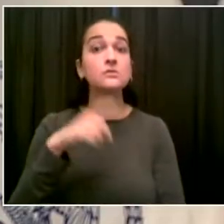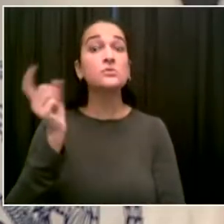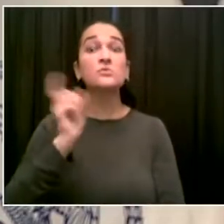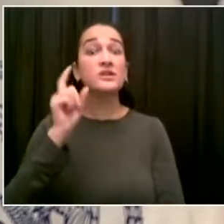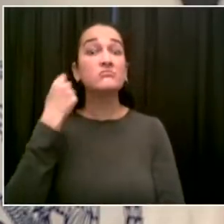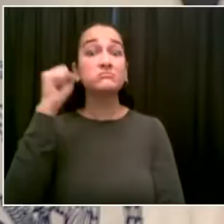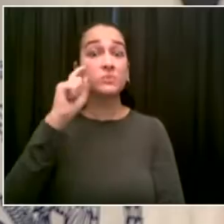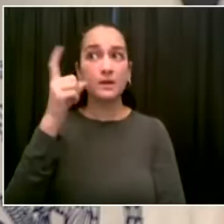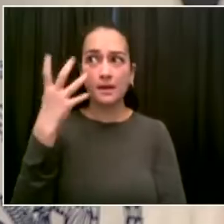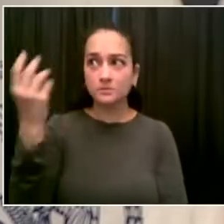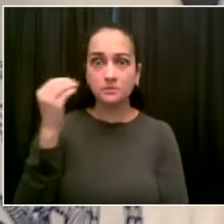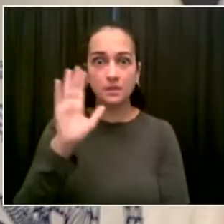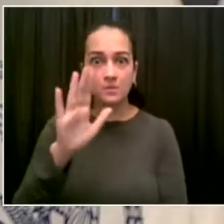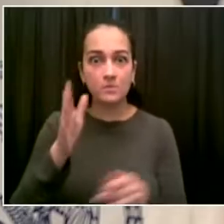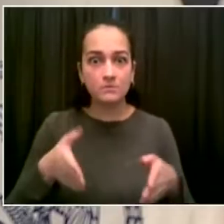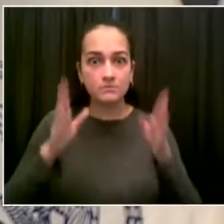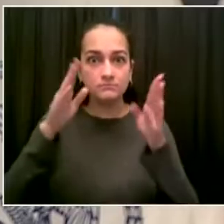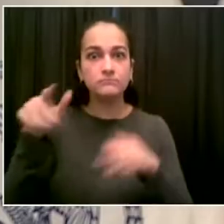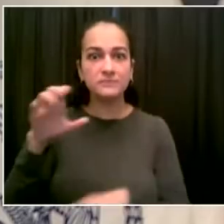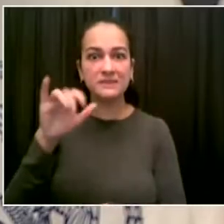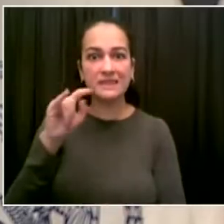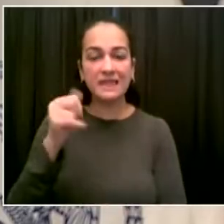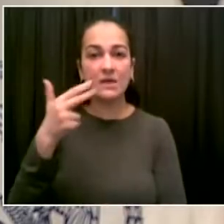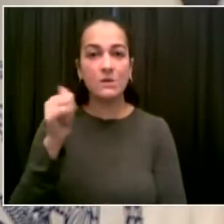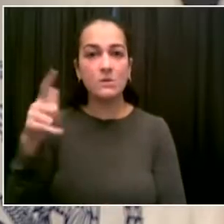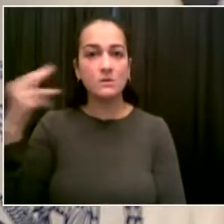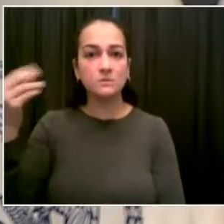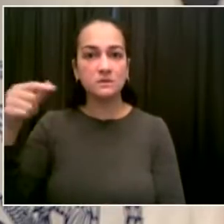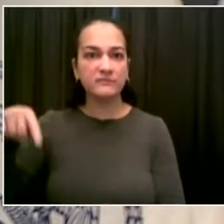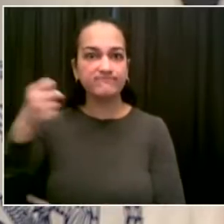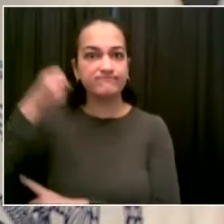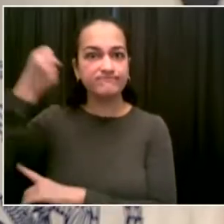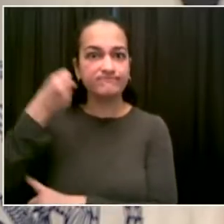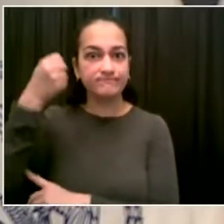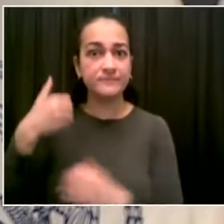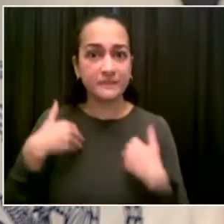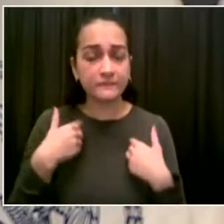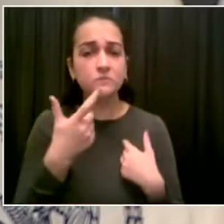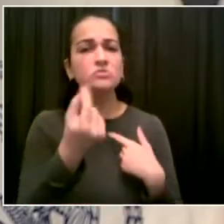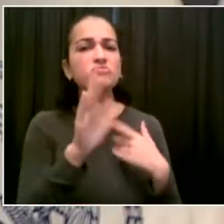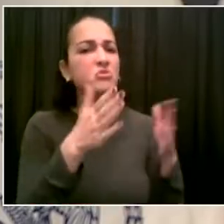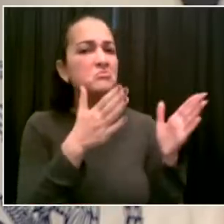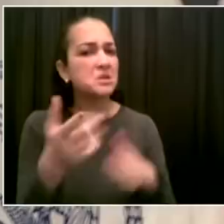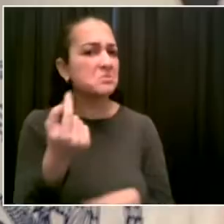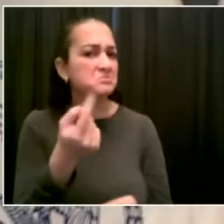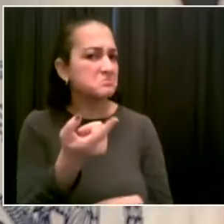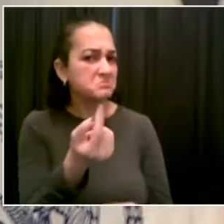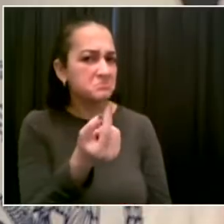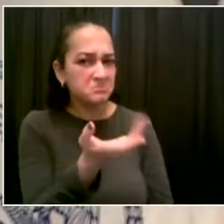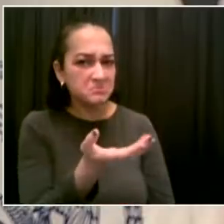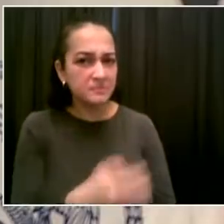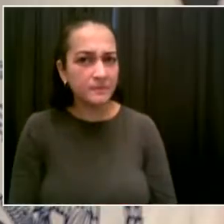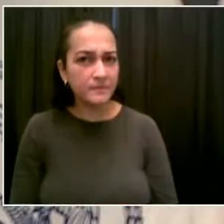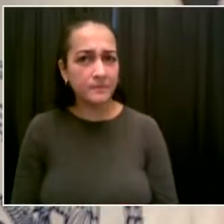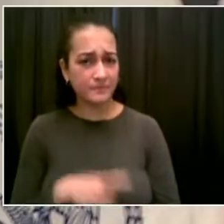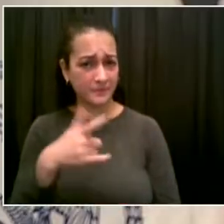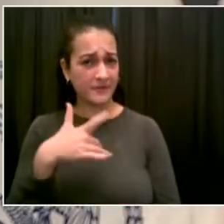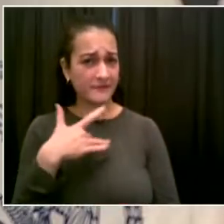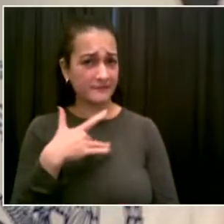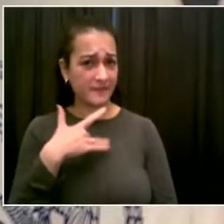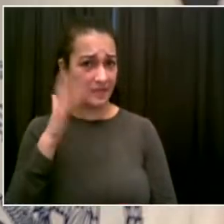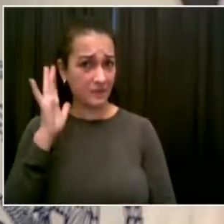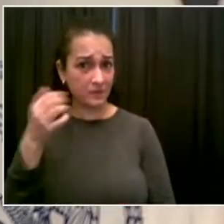willing to offer a more generous relief package for them? And if so, how generous? Would you even be willing to